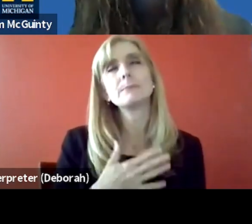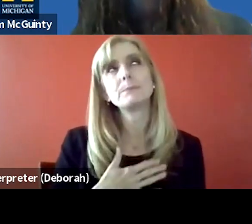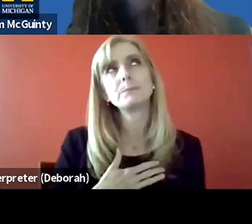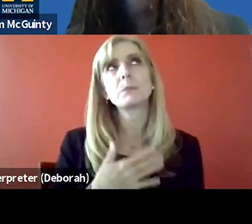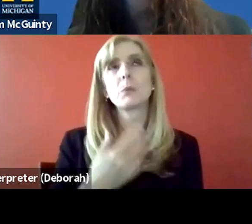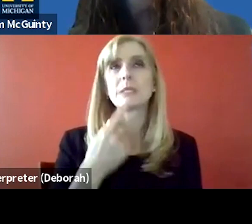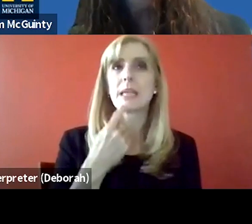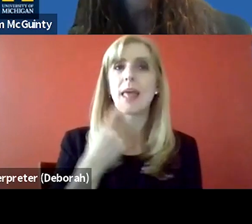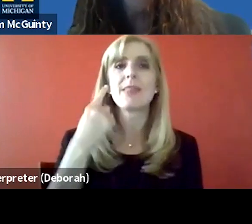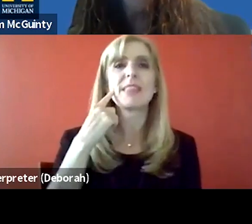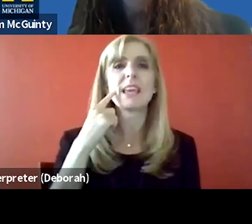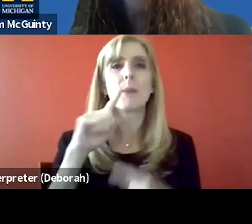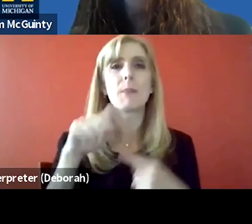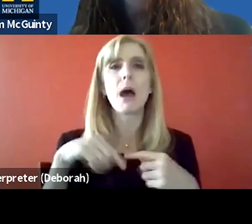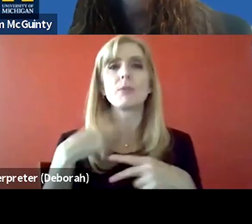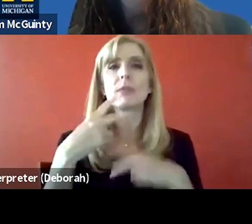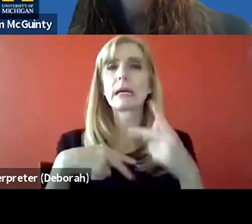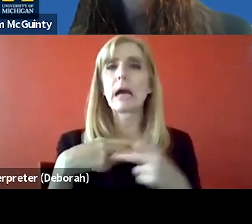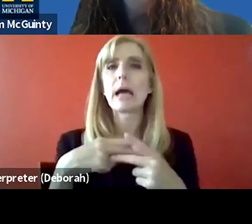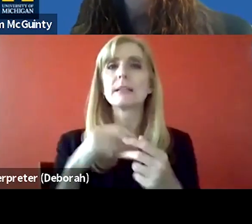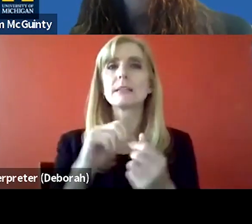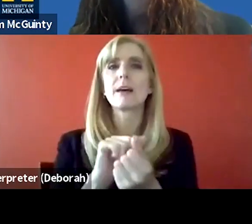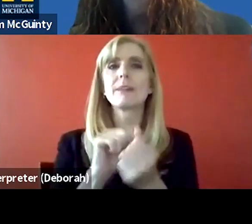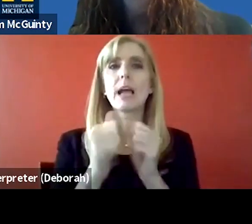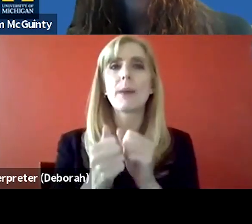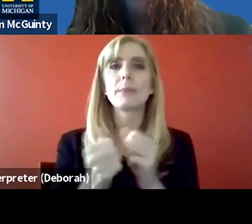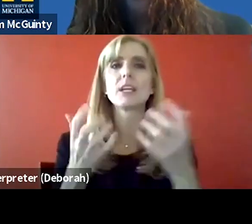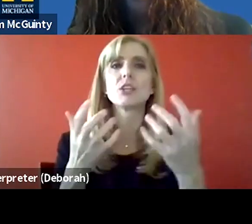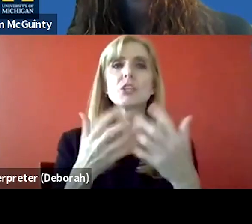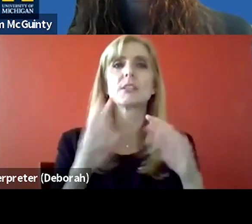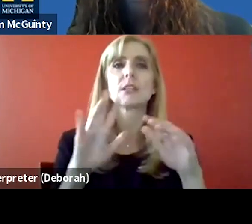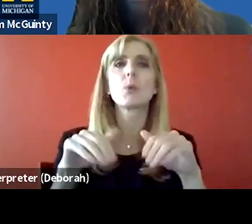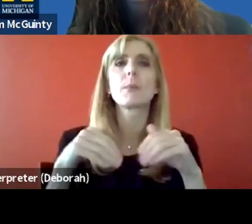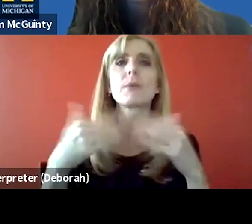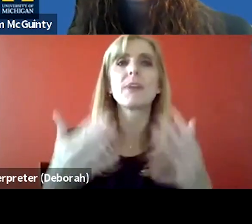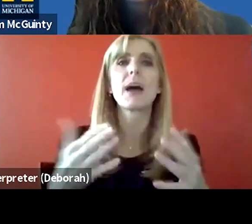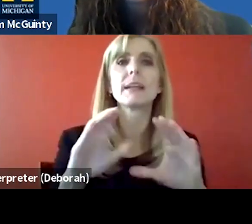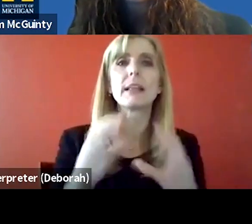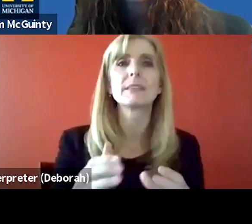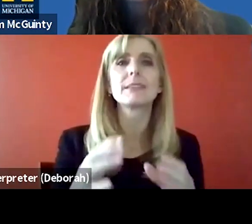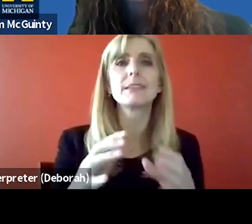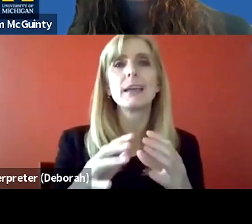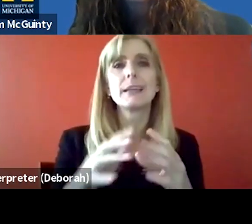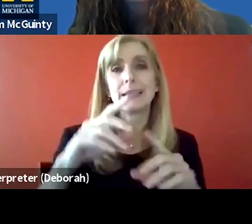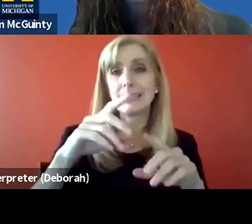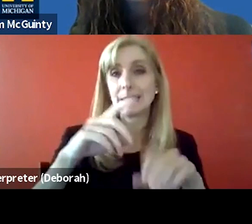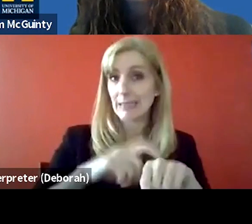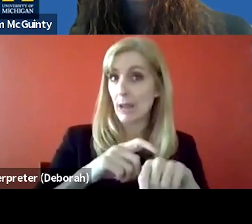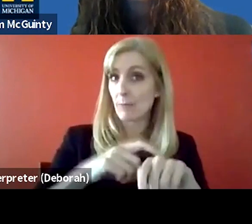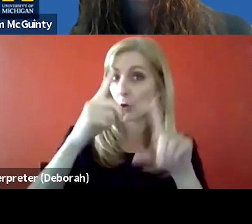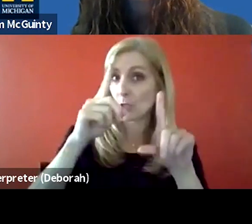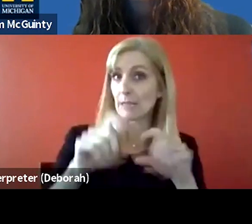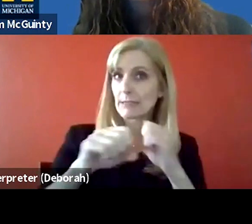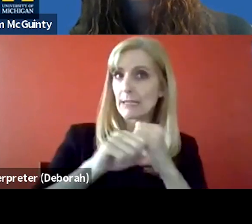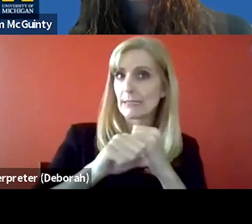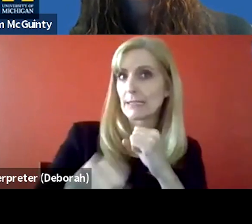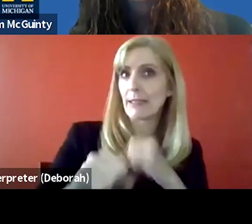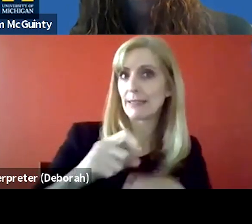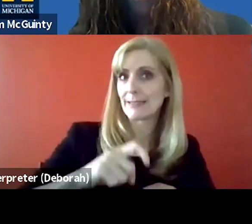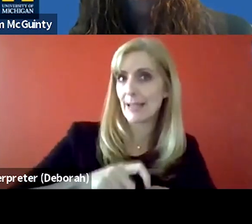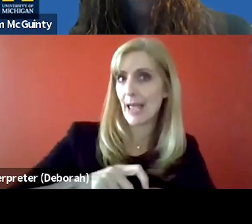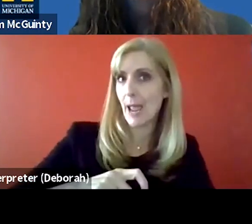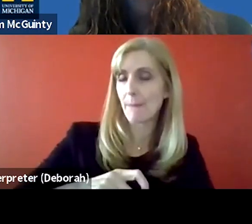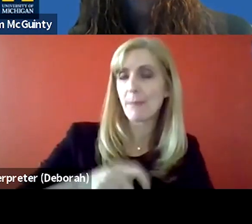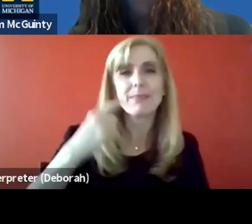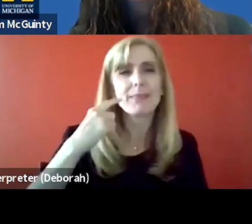accommodations that we provide in classes, like extended time on tests, And then think about whether or not you even